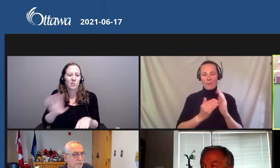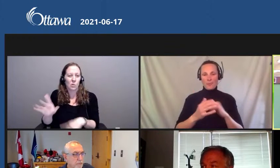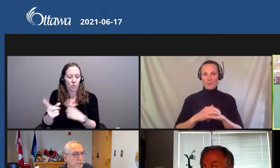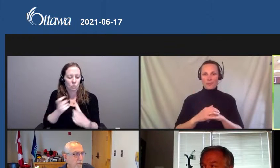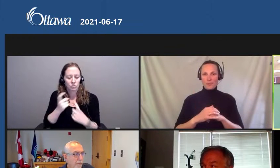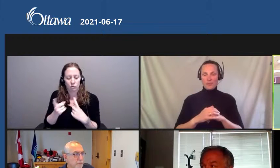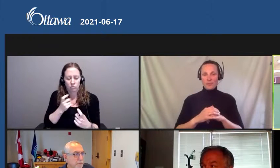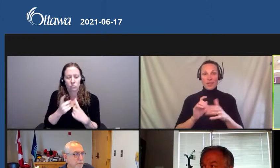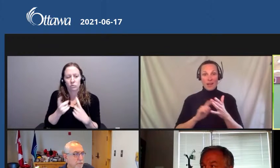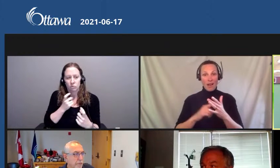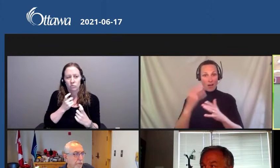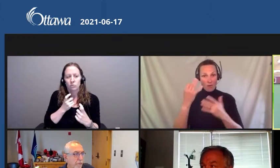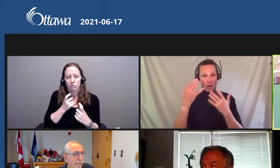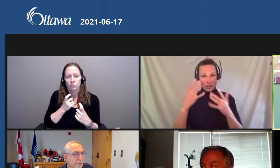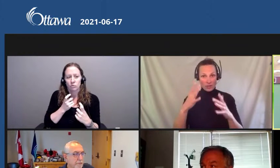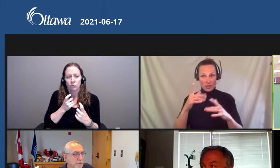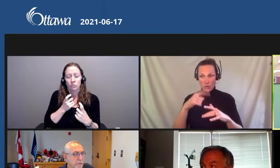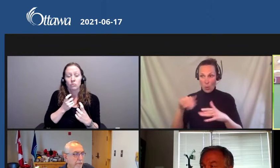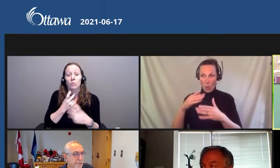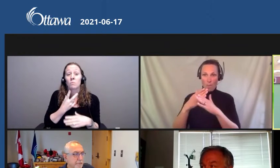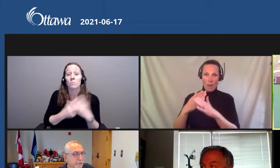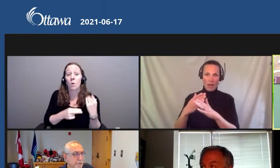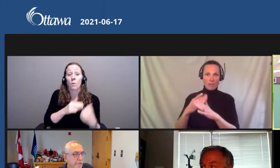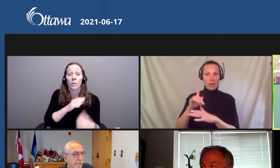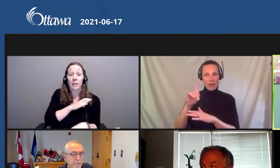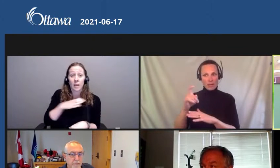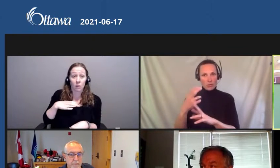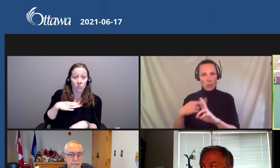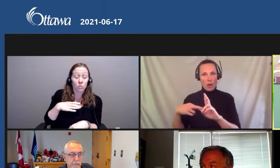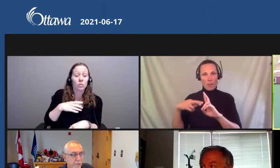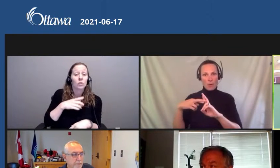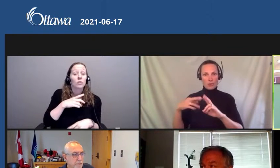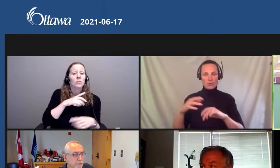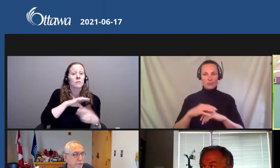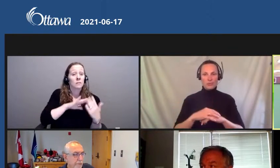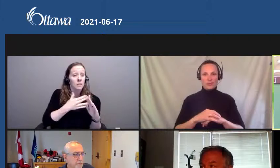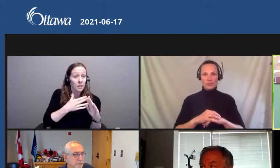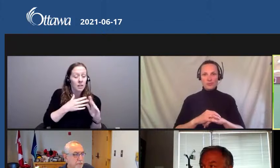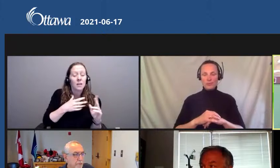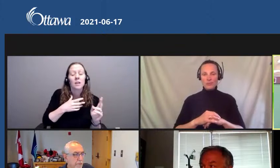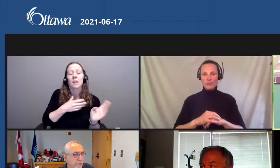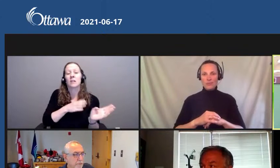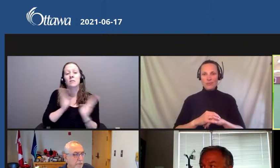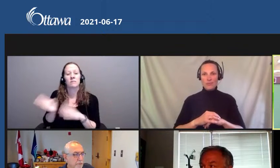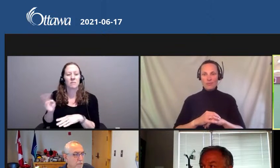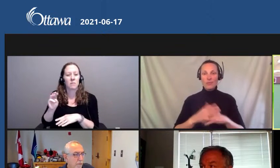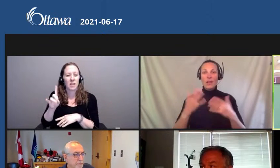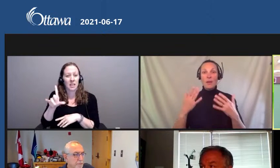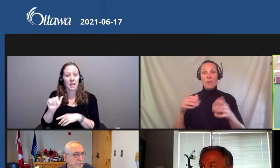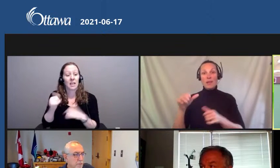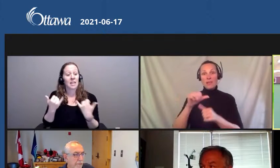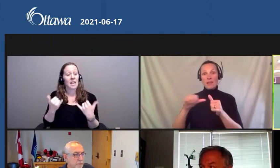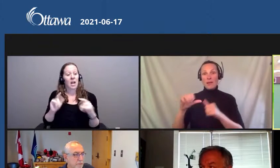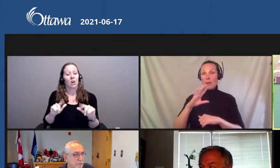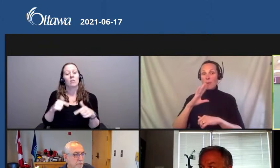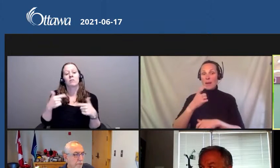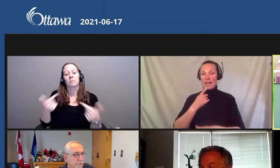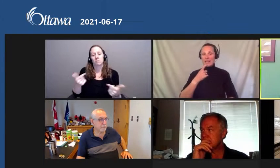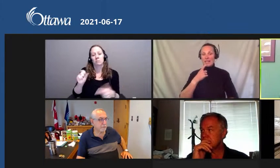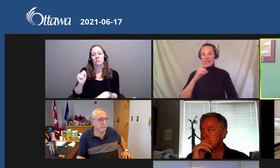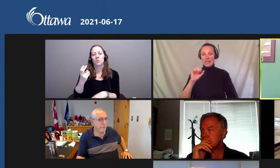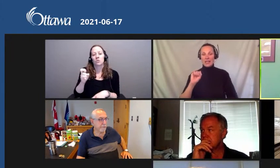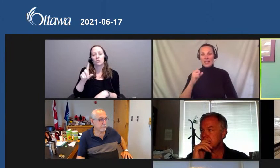for councillors and for media. So I'm going to hand it now over to Shelley McDonald, who will start our